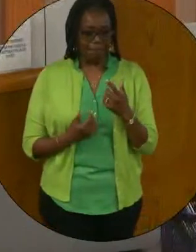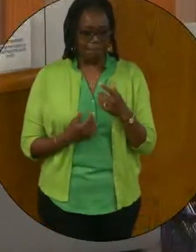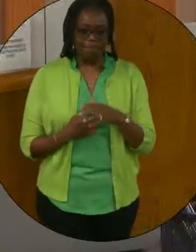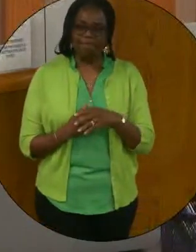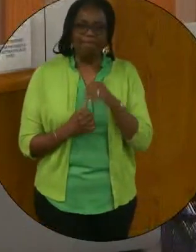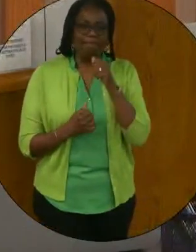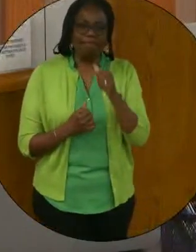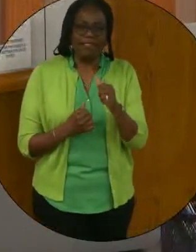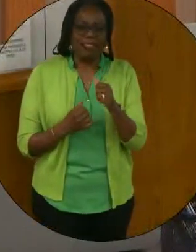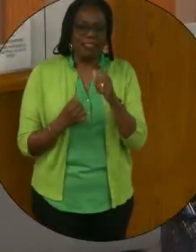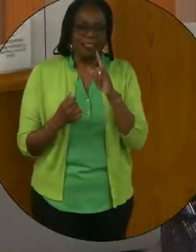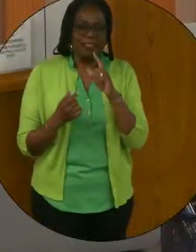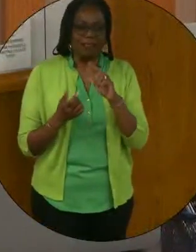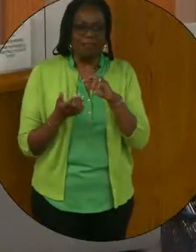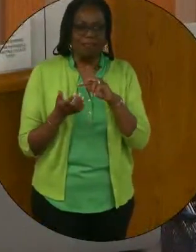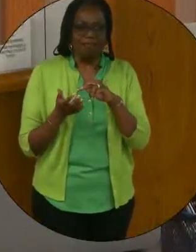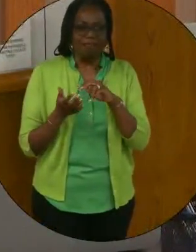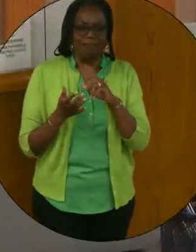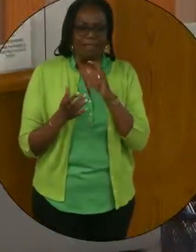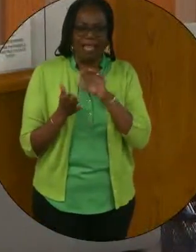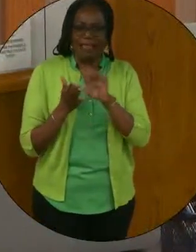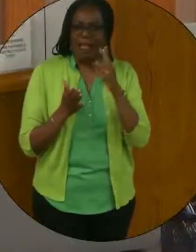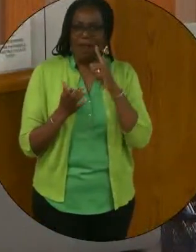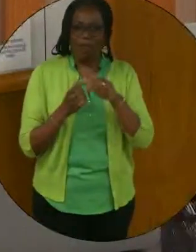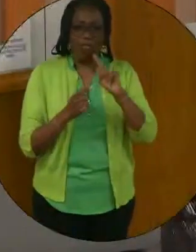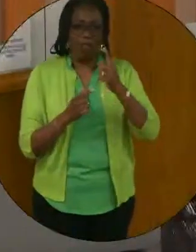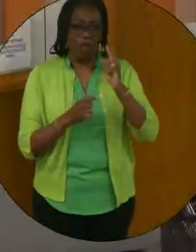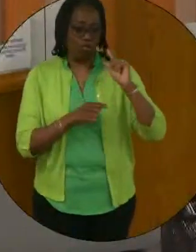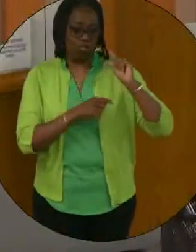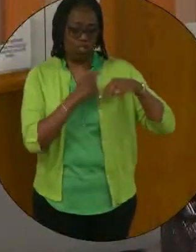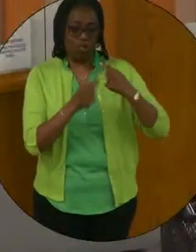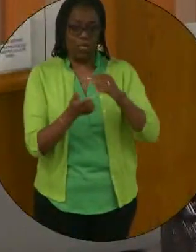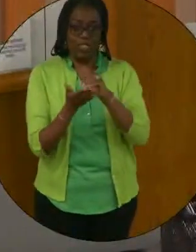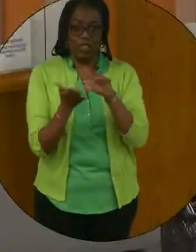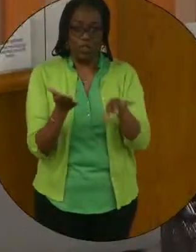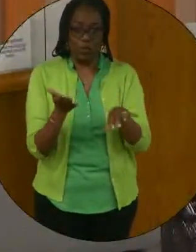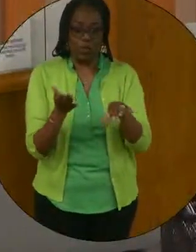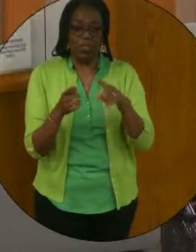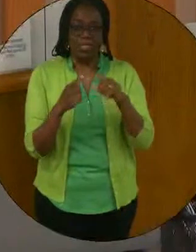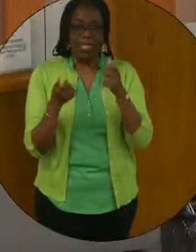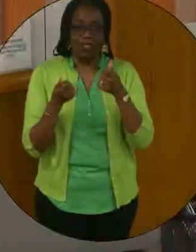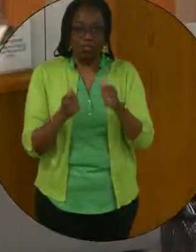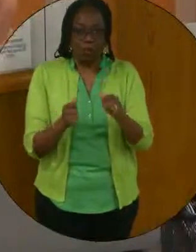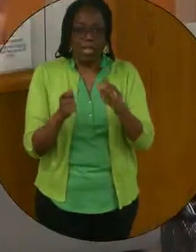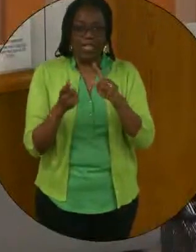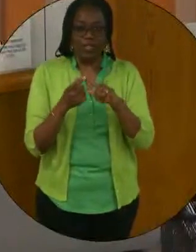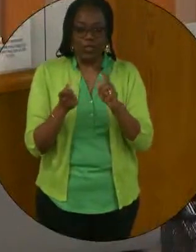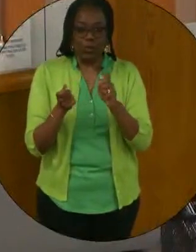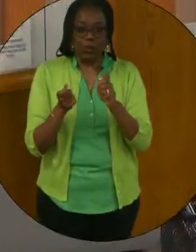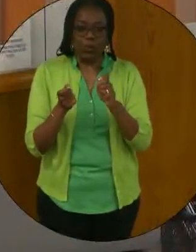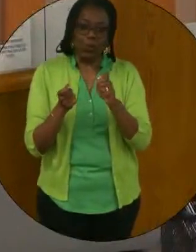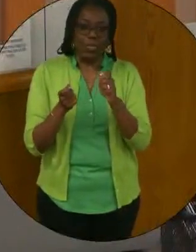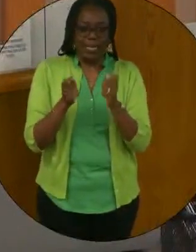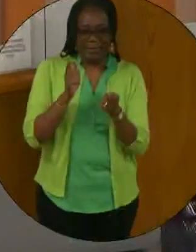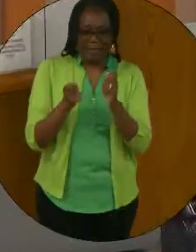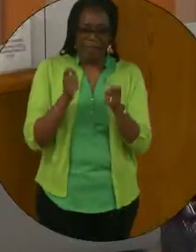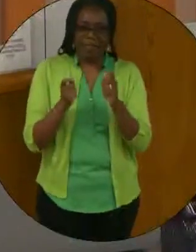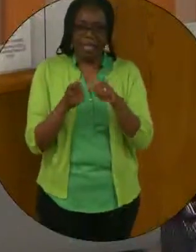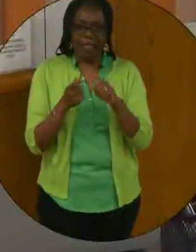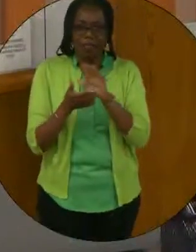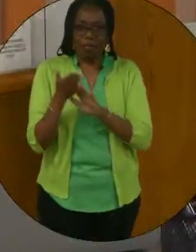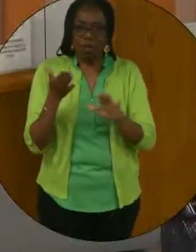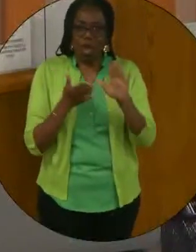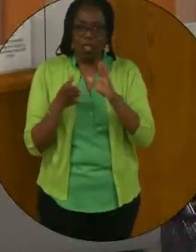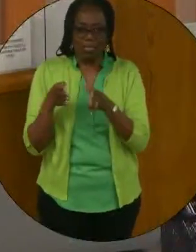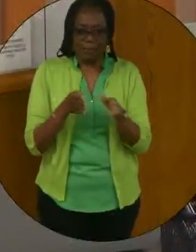does not account for first-generation students. And navigating the college pathway, dual credit